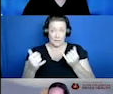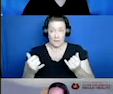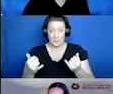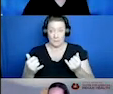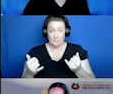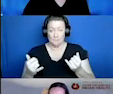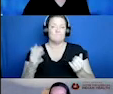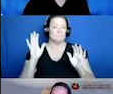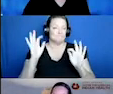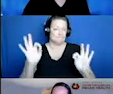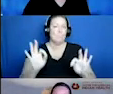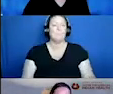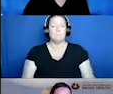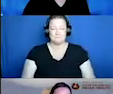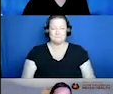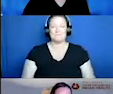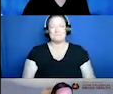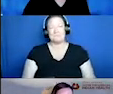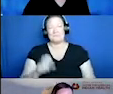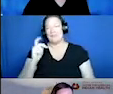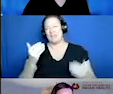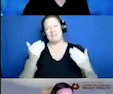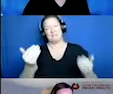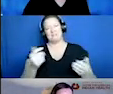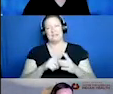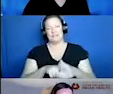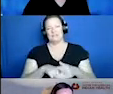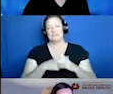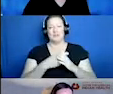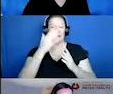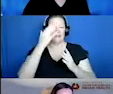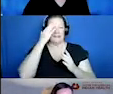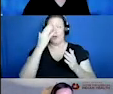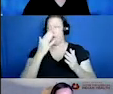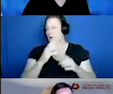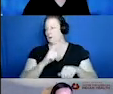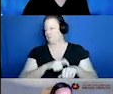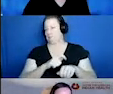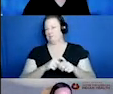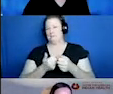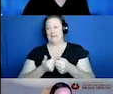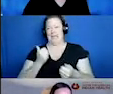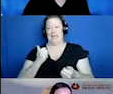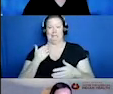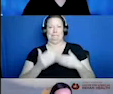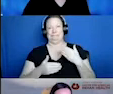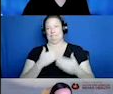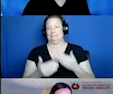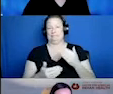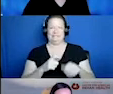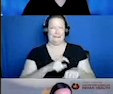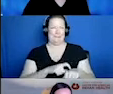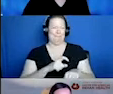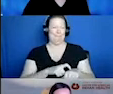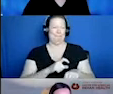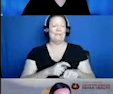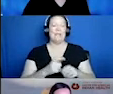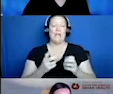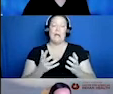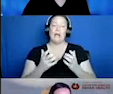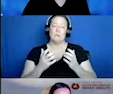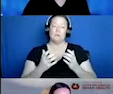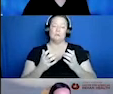Looks great. Okay, I'll go ahead and get started. I know that we're already running behind. and we're pressed for time. So I just want